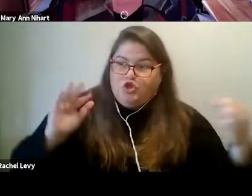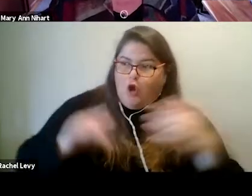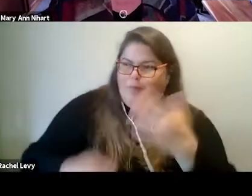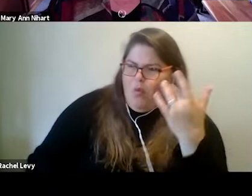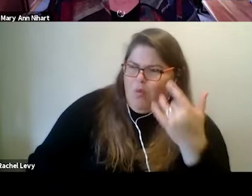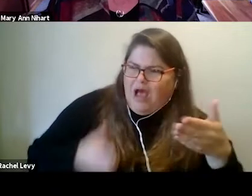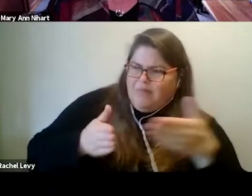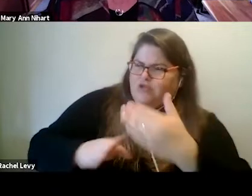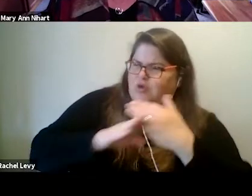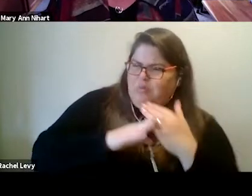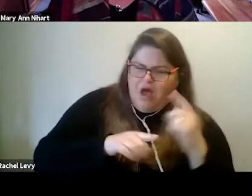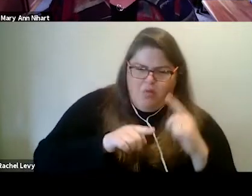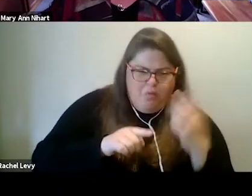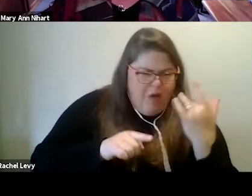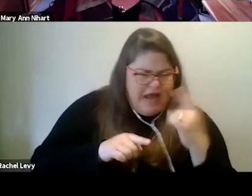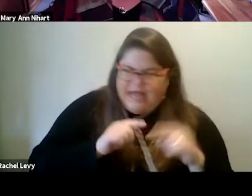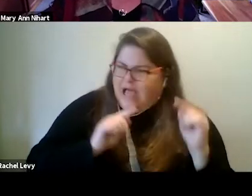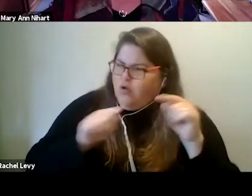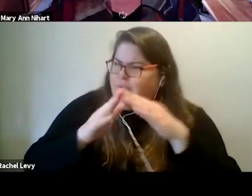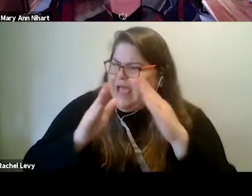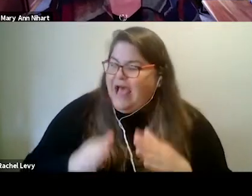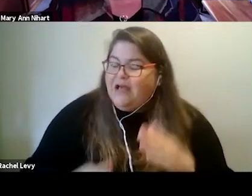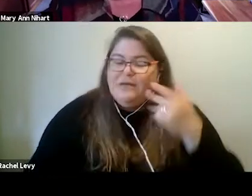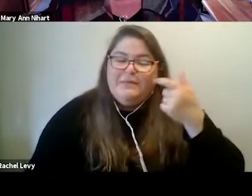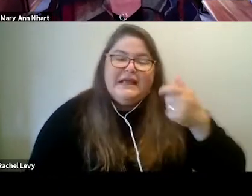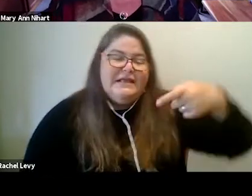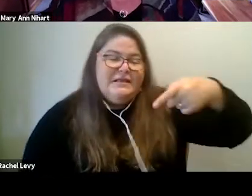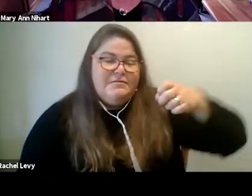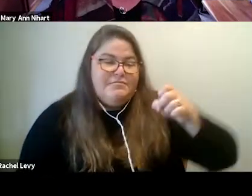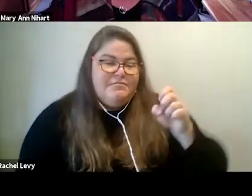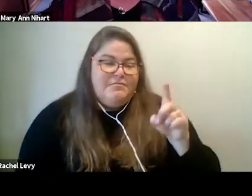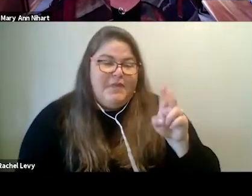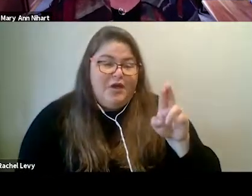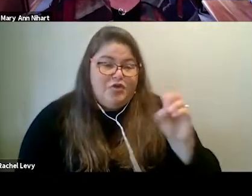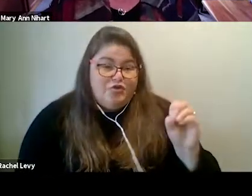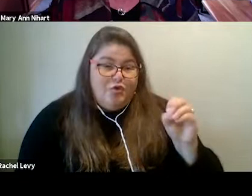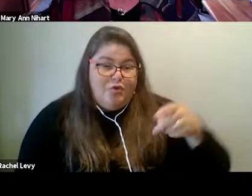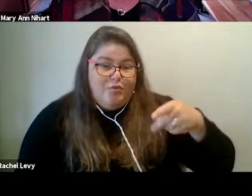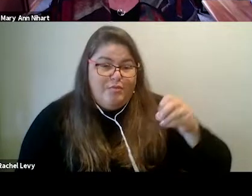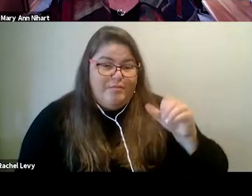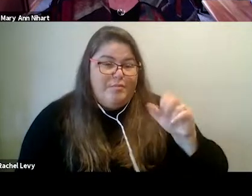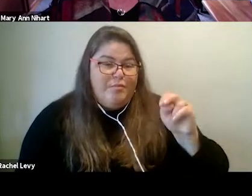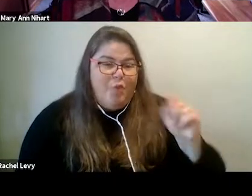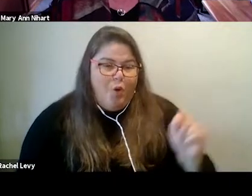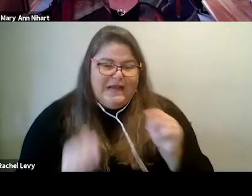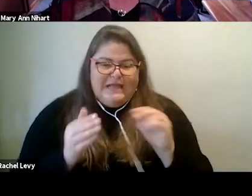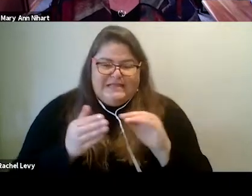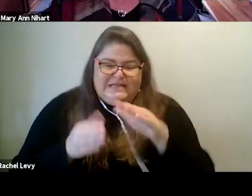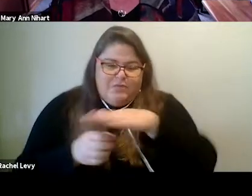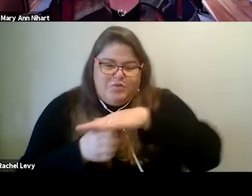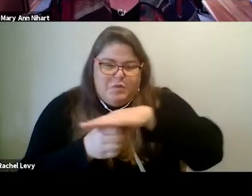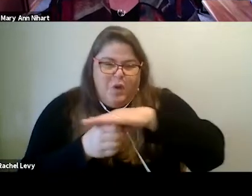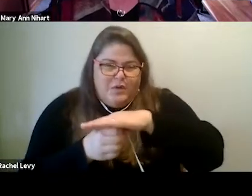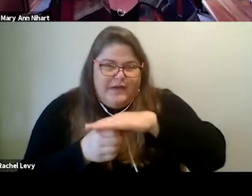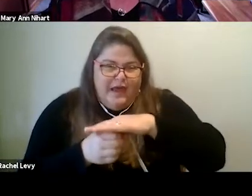why can't I get to my house? Because Pedro Point is a small section of Pacifica that is sort of